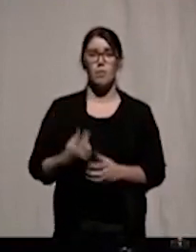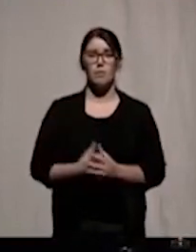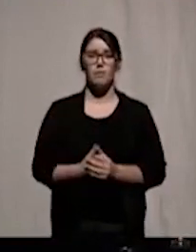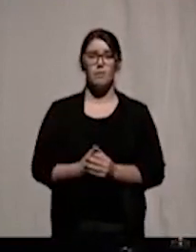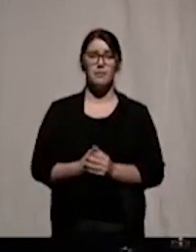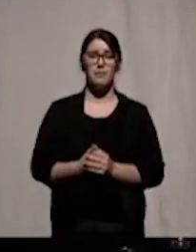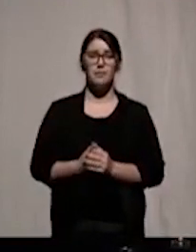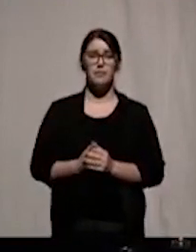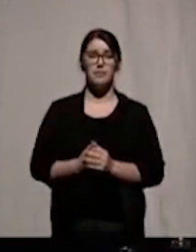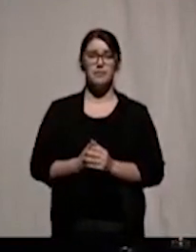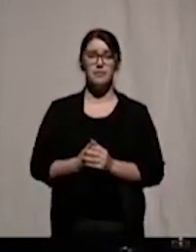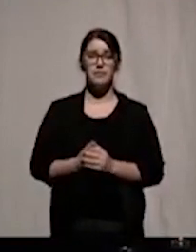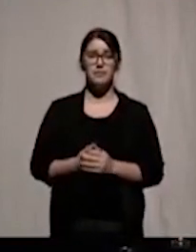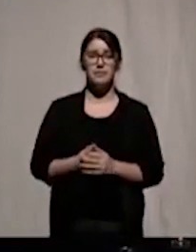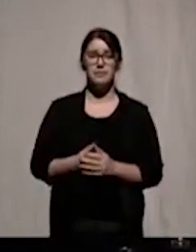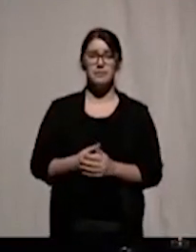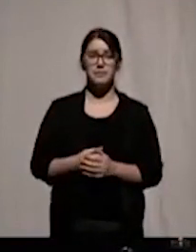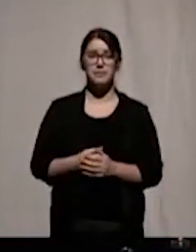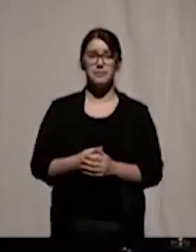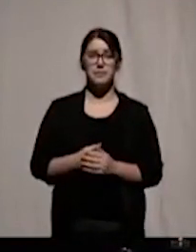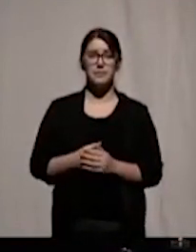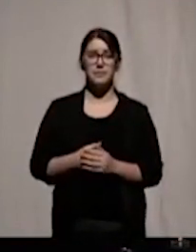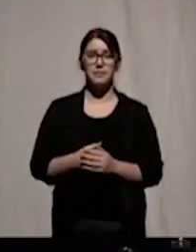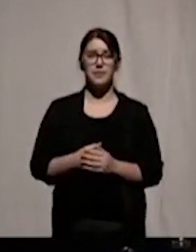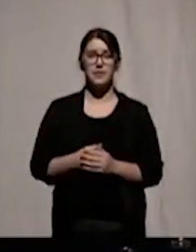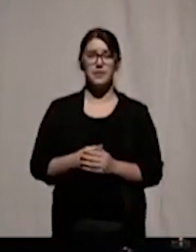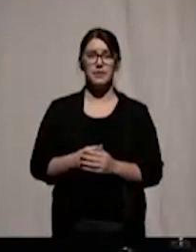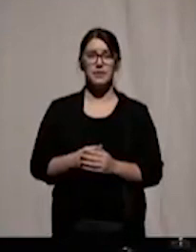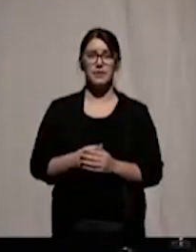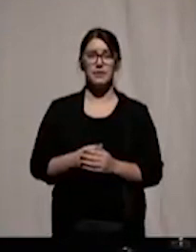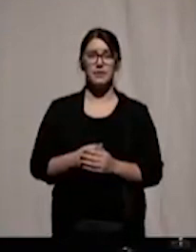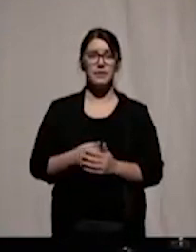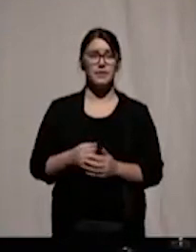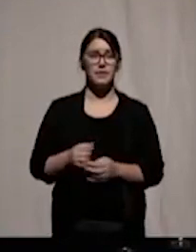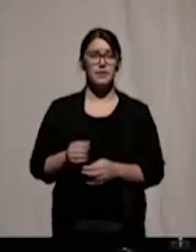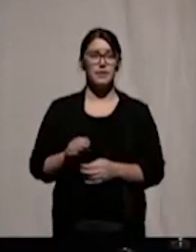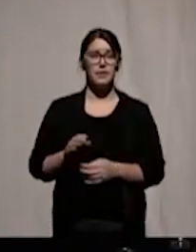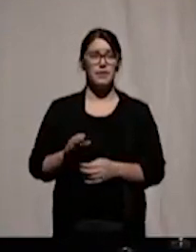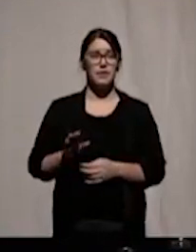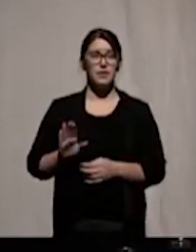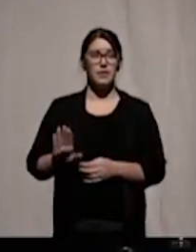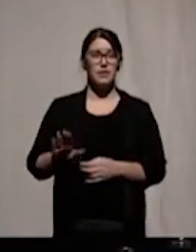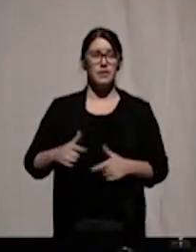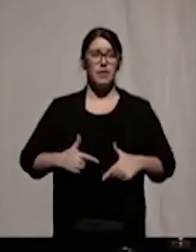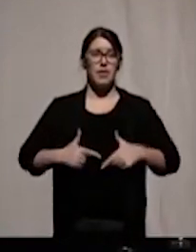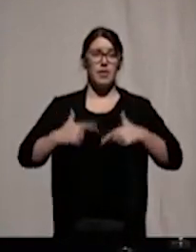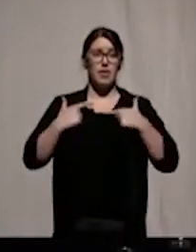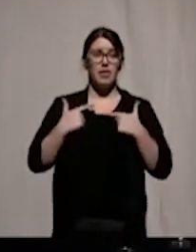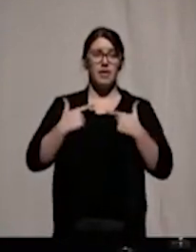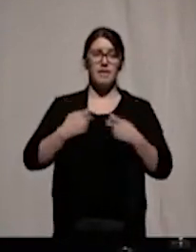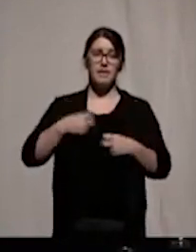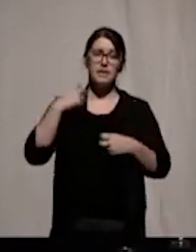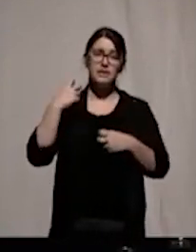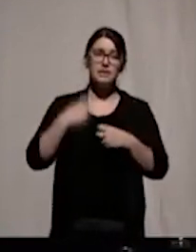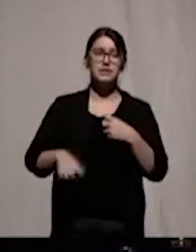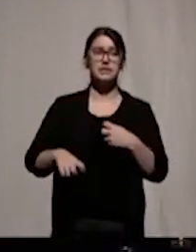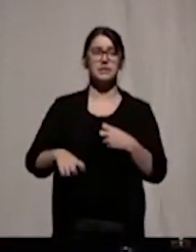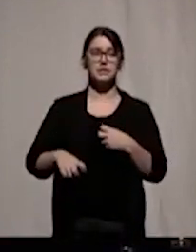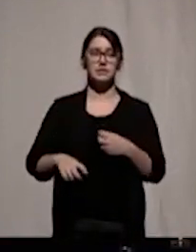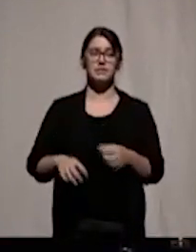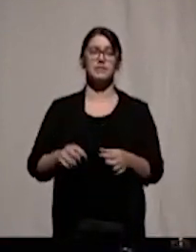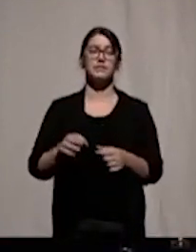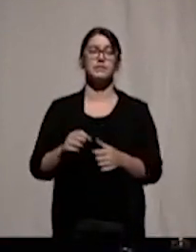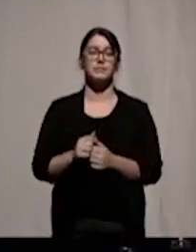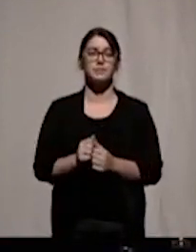hard, but it's very, very worth it. Because you, my dear, are going to change the world just like